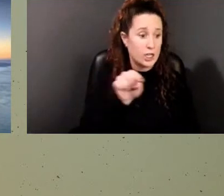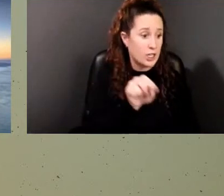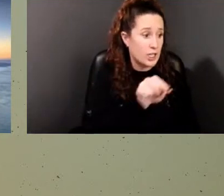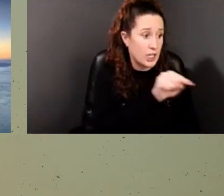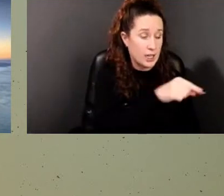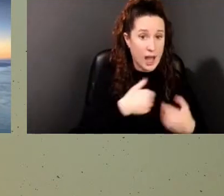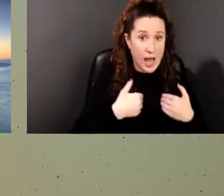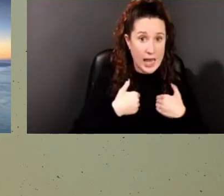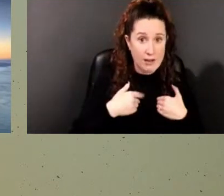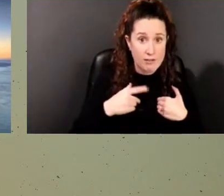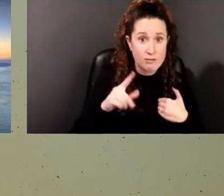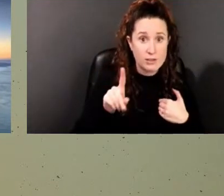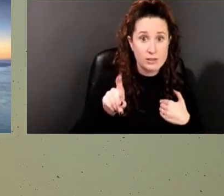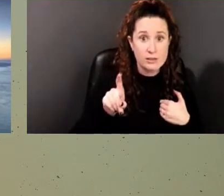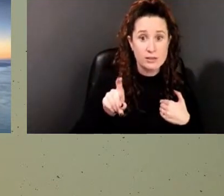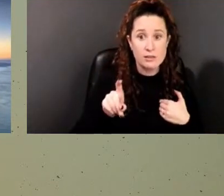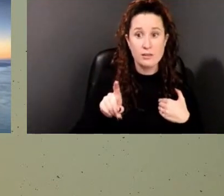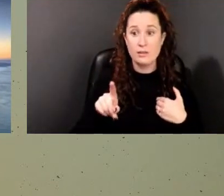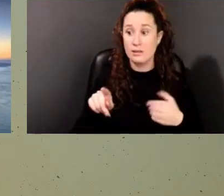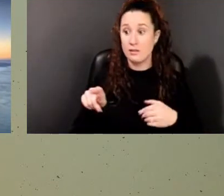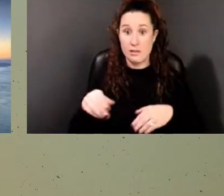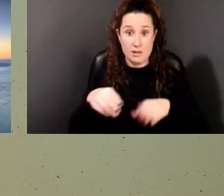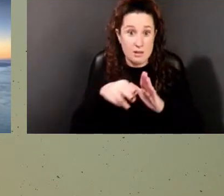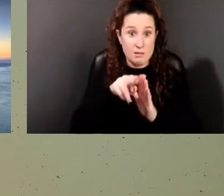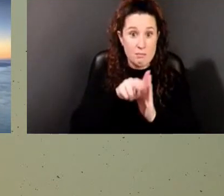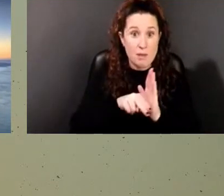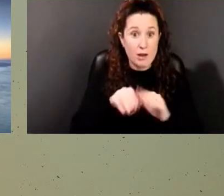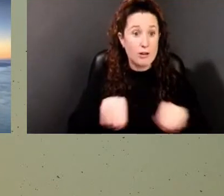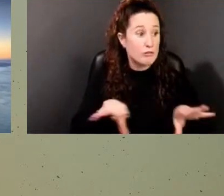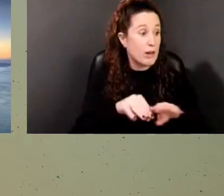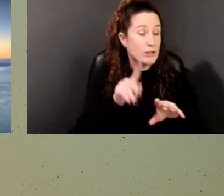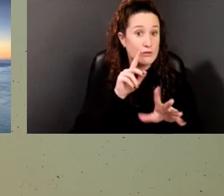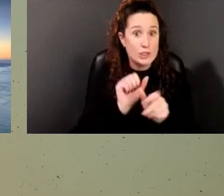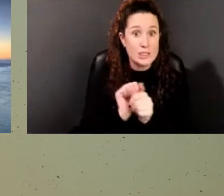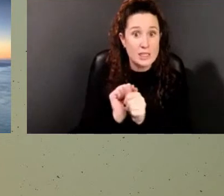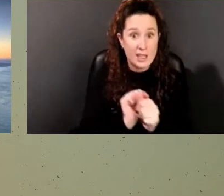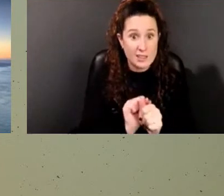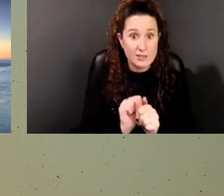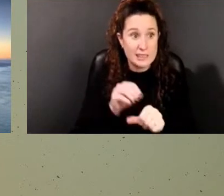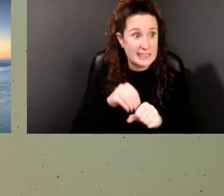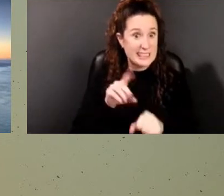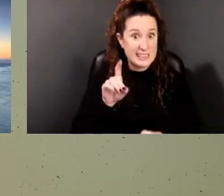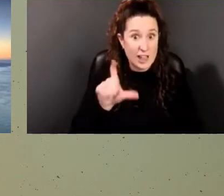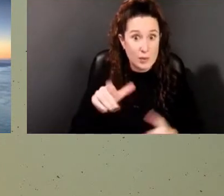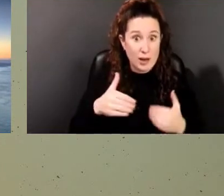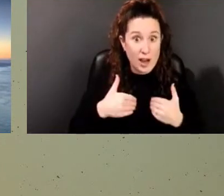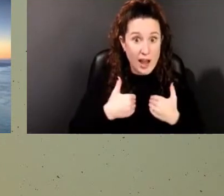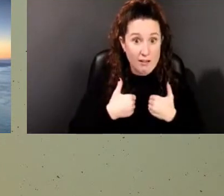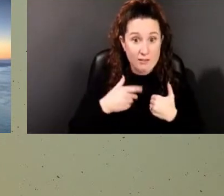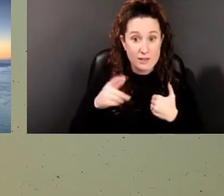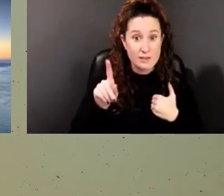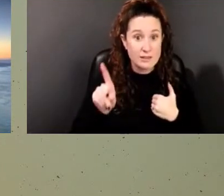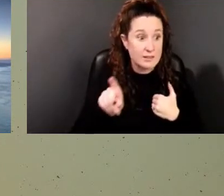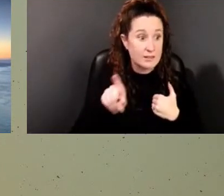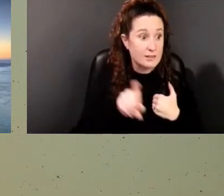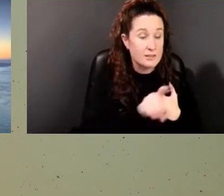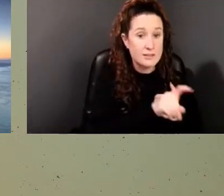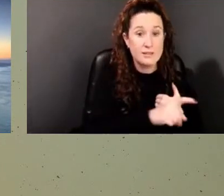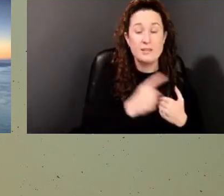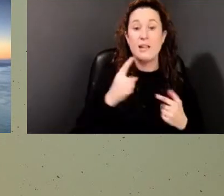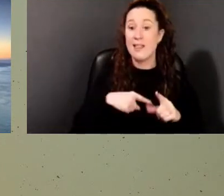of slaves? And I started thinking about Lockerman Hall at Delaware